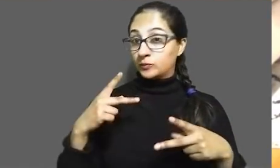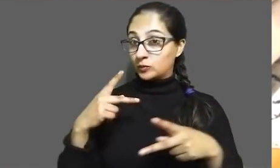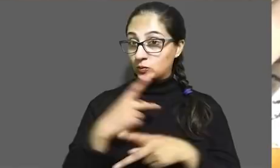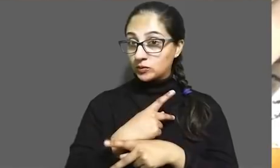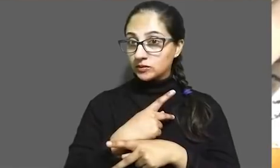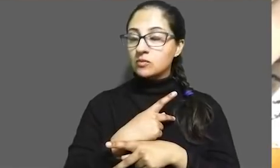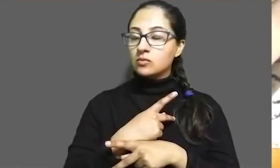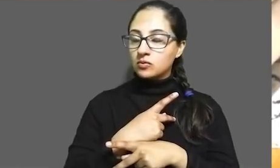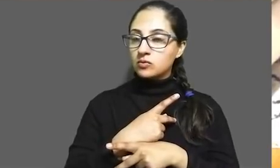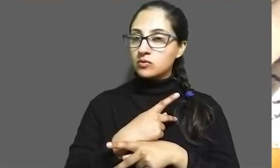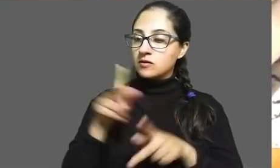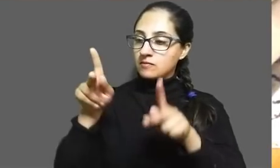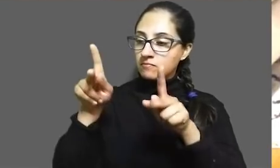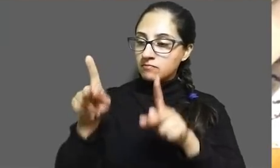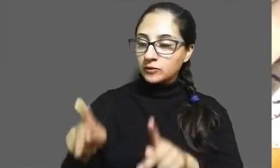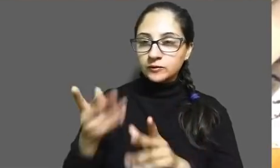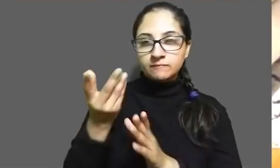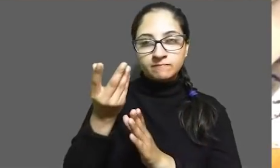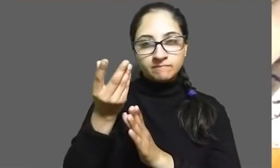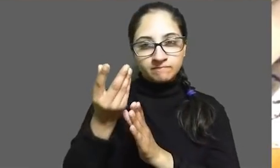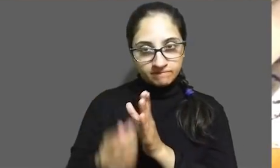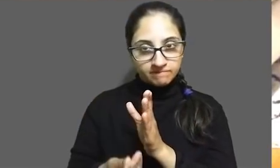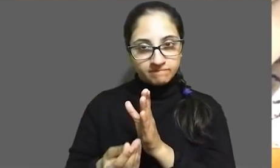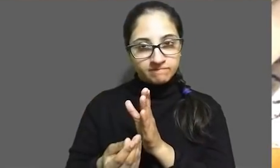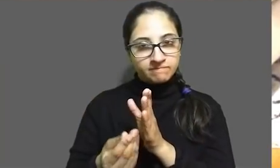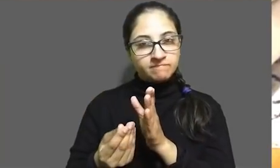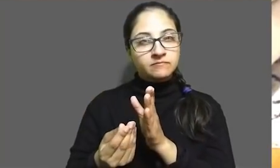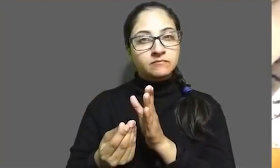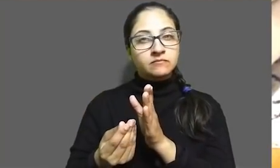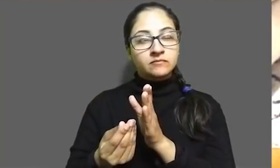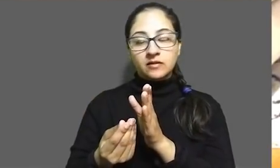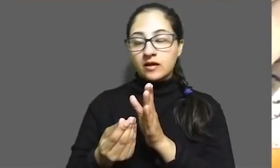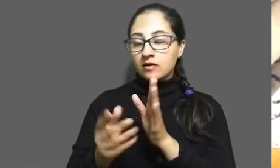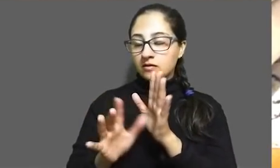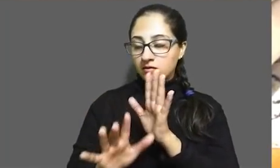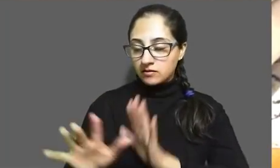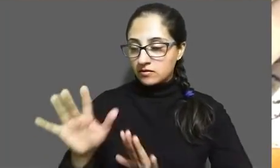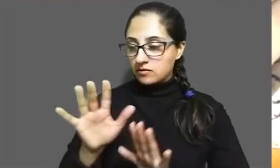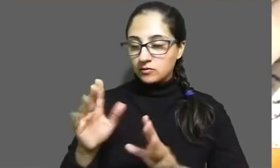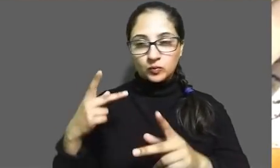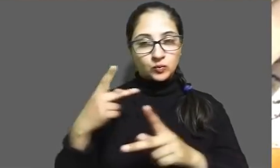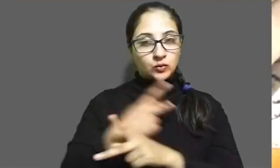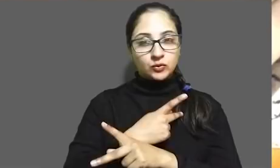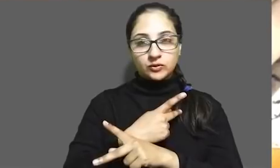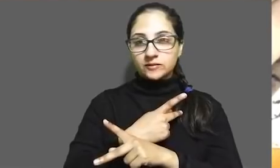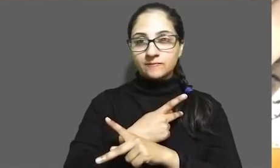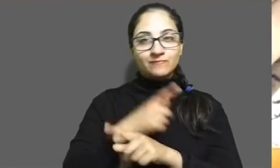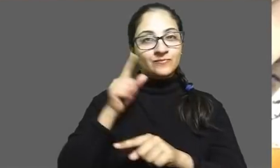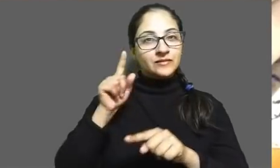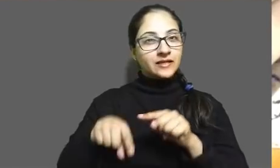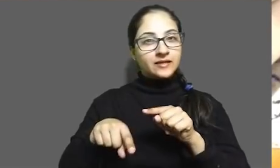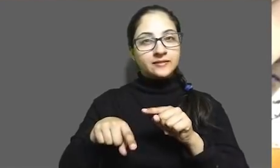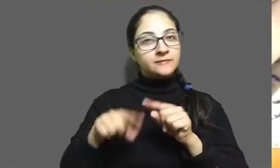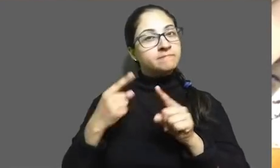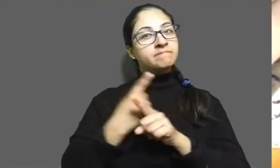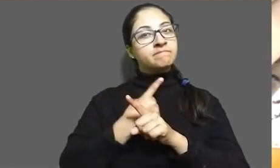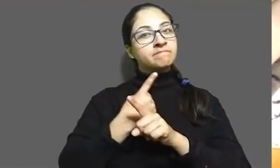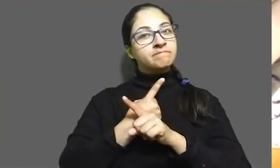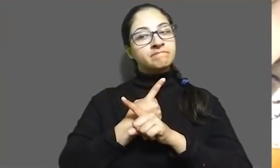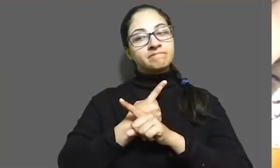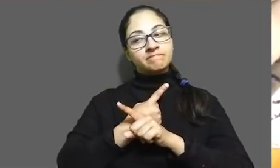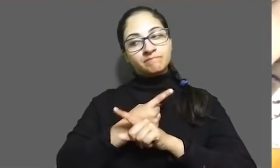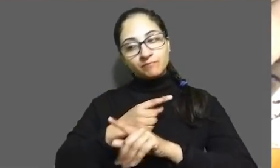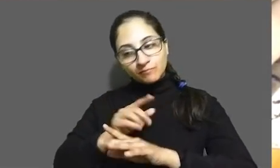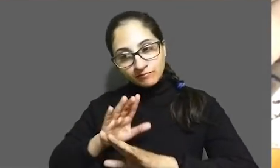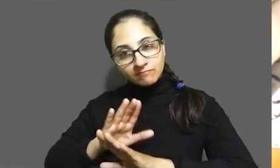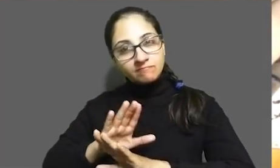one during this time and not being able to properly say goodbye. In